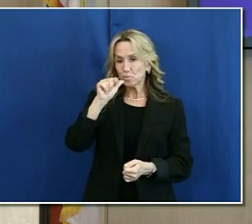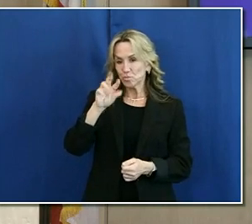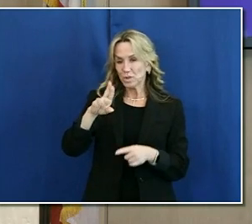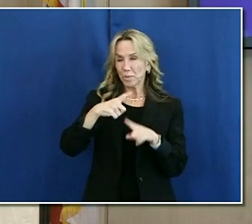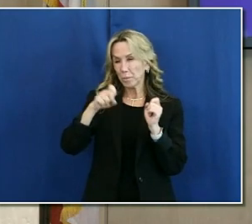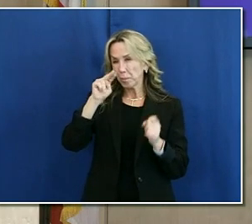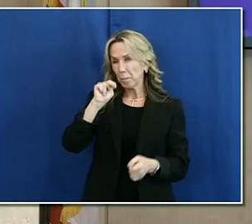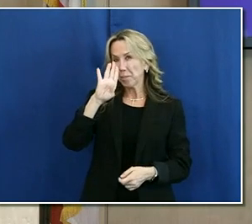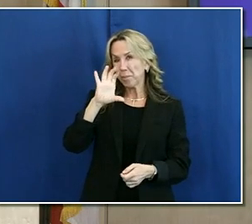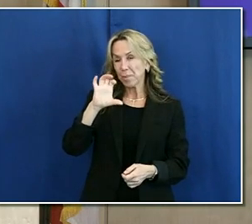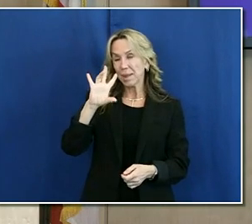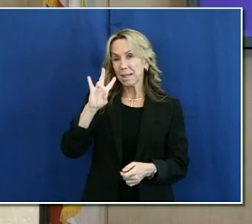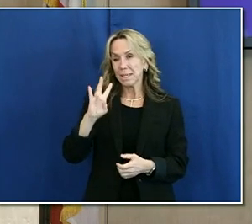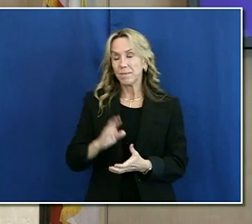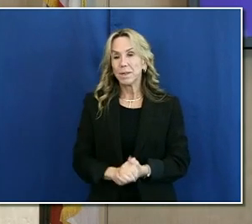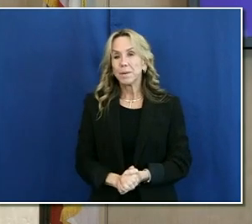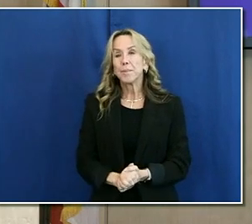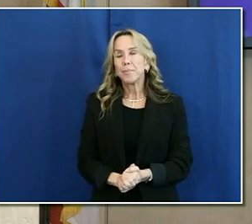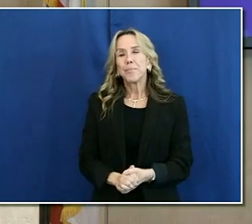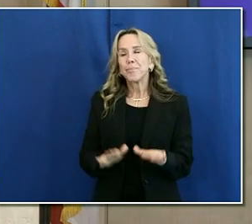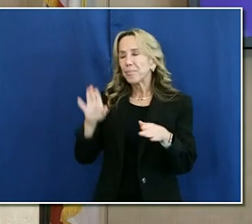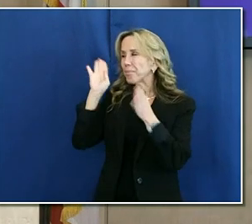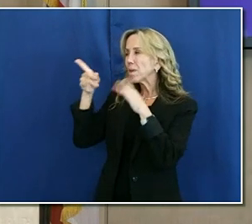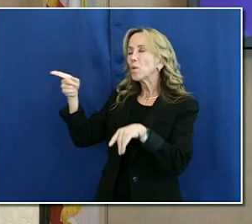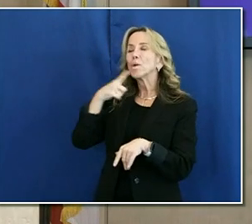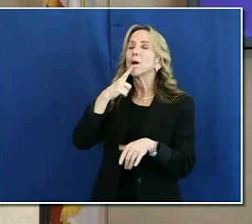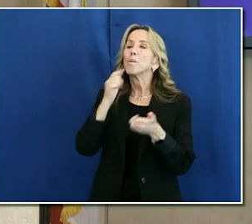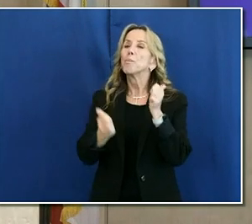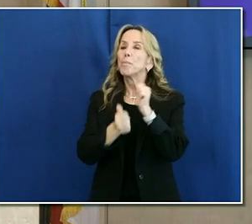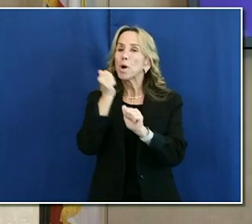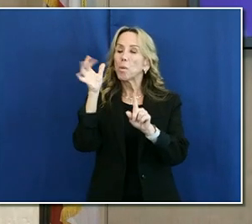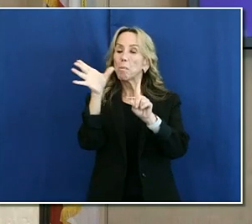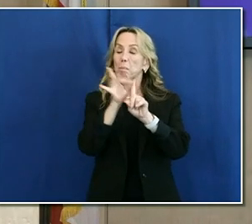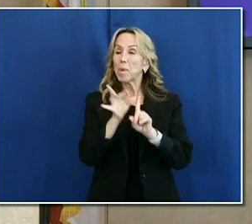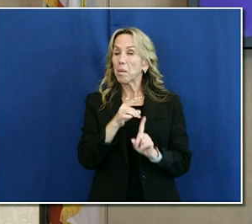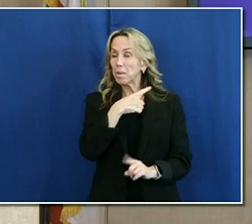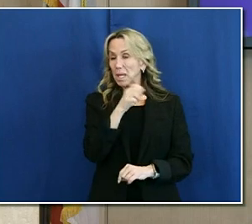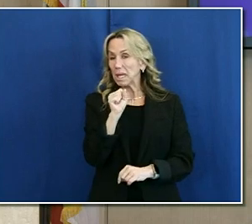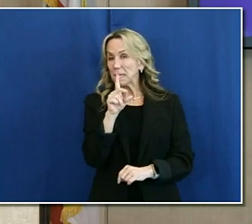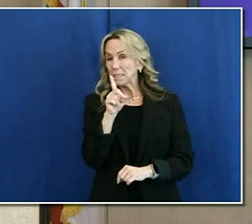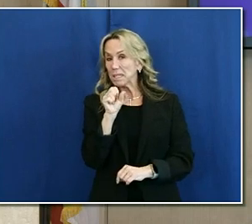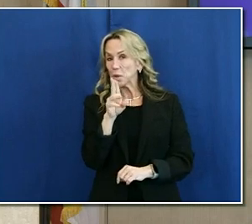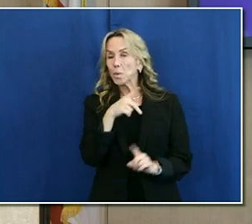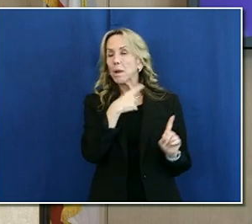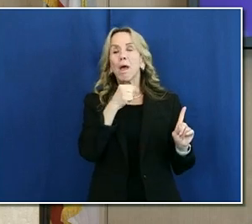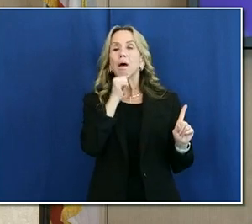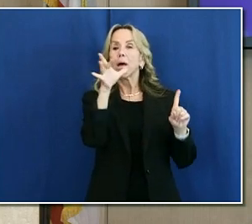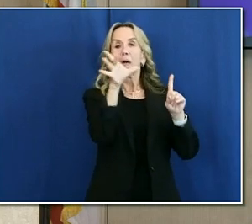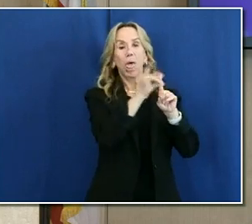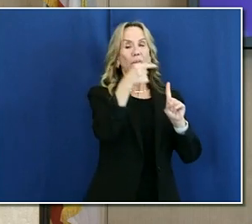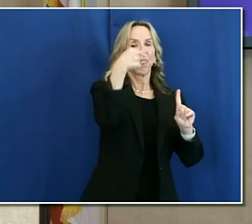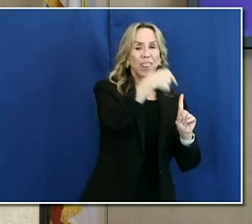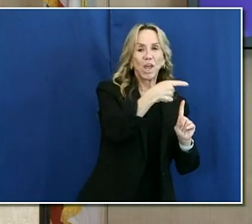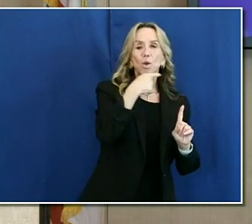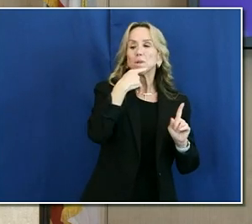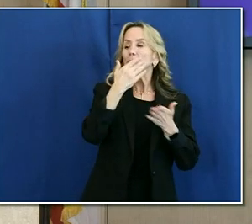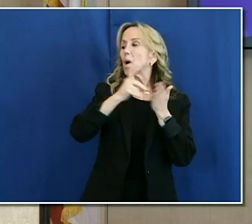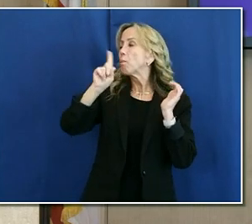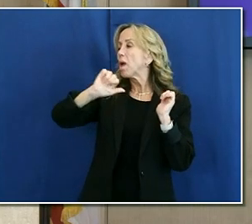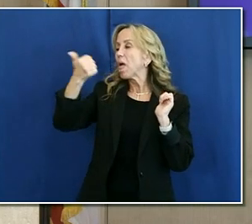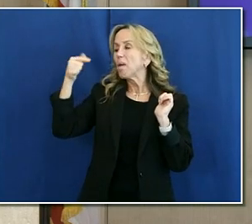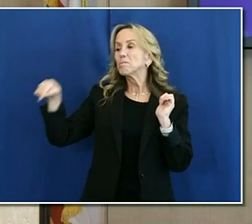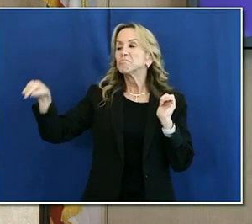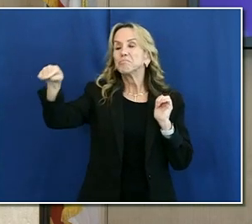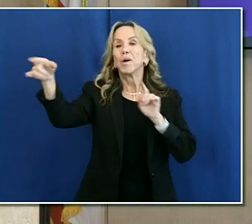Hi, yeah, you guys alluded to the fact that most of the positive cases at SDSU are happening off campus. What is being done